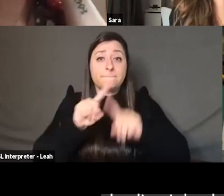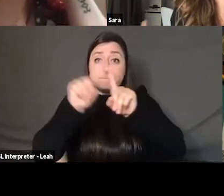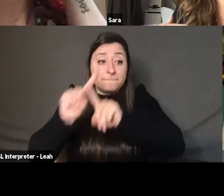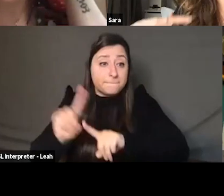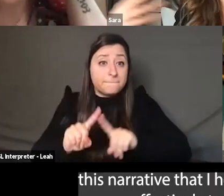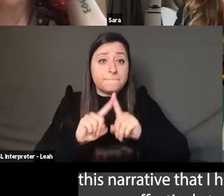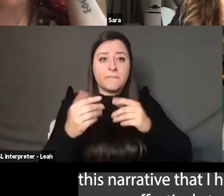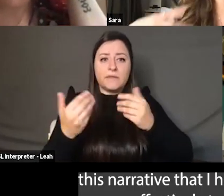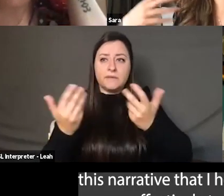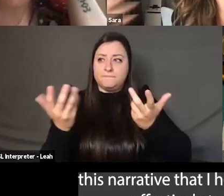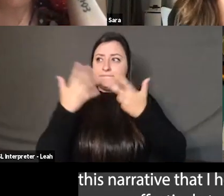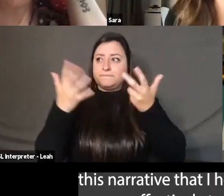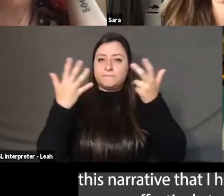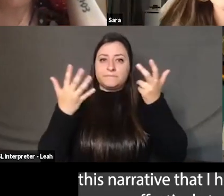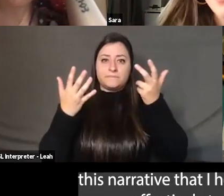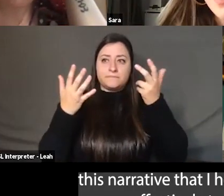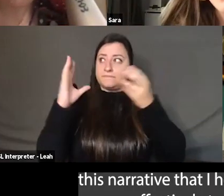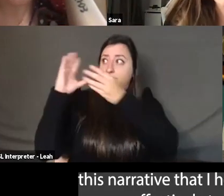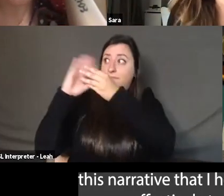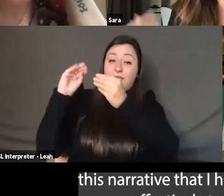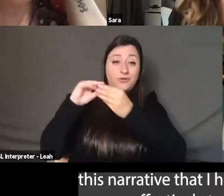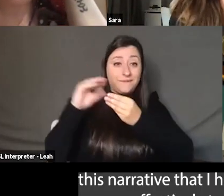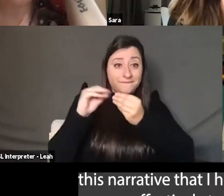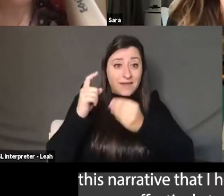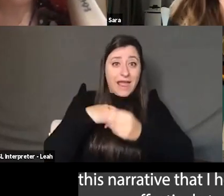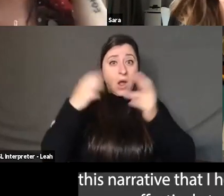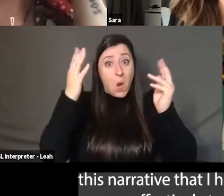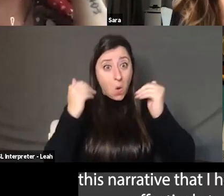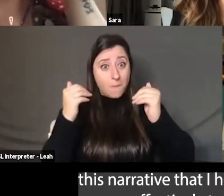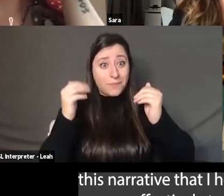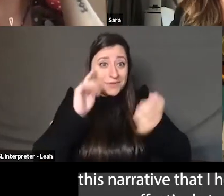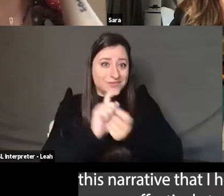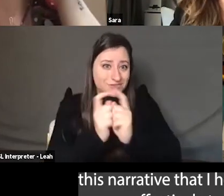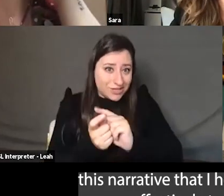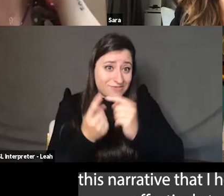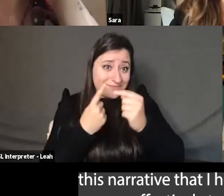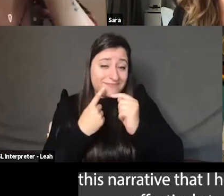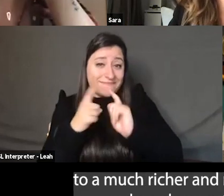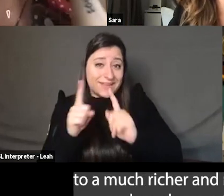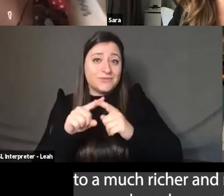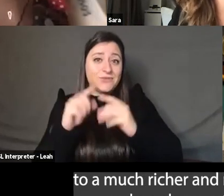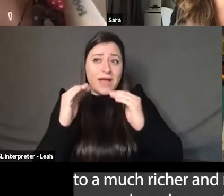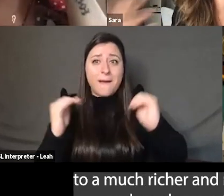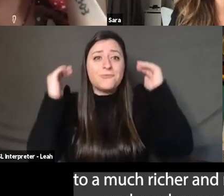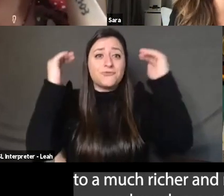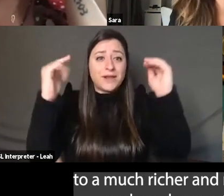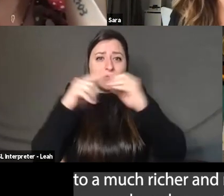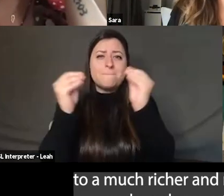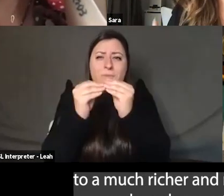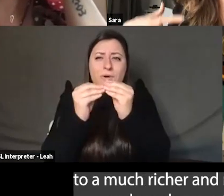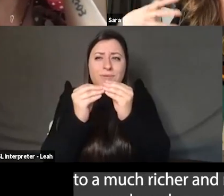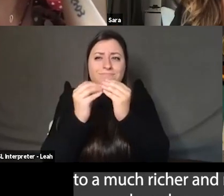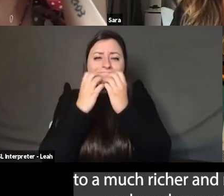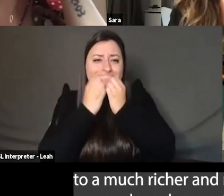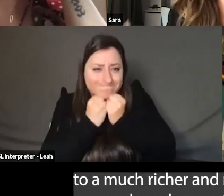by this narrative that I hope will be changed effectively to and upgraded to a much richer and